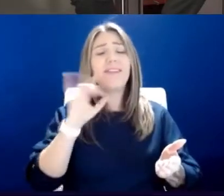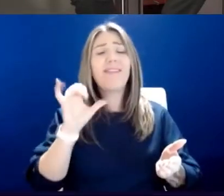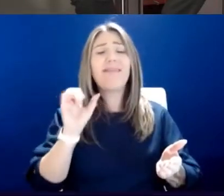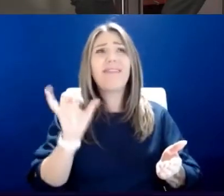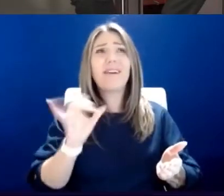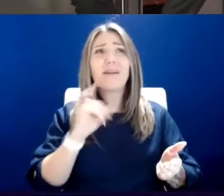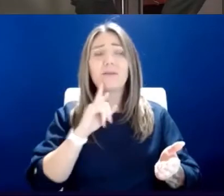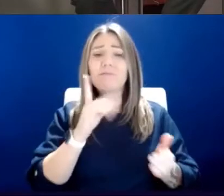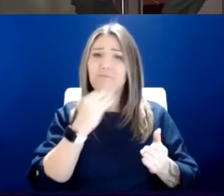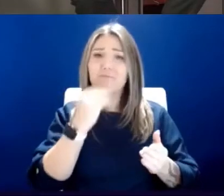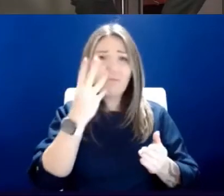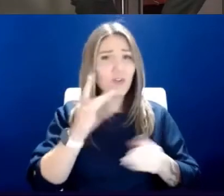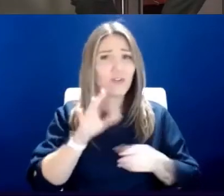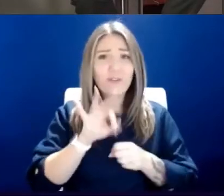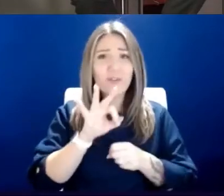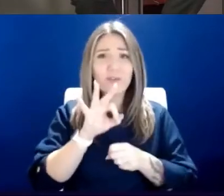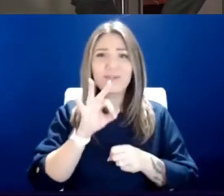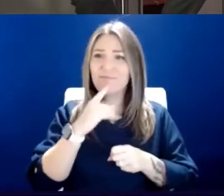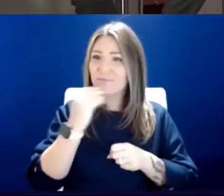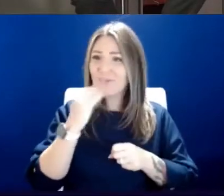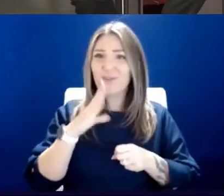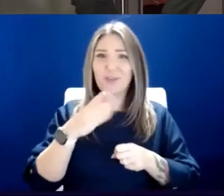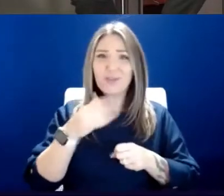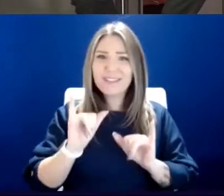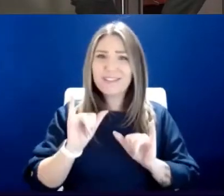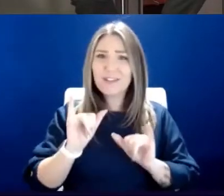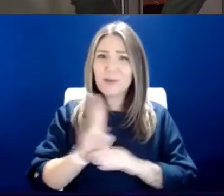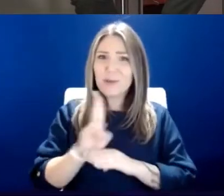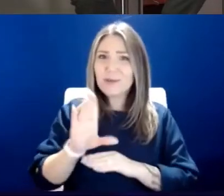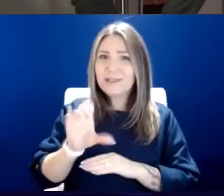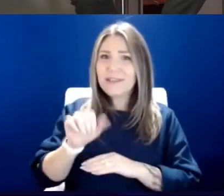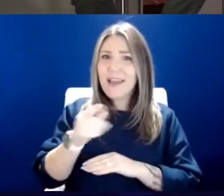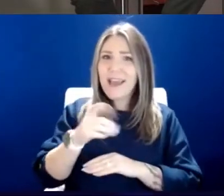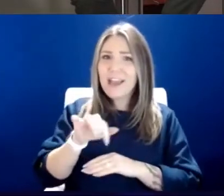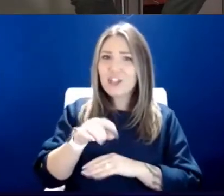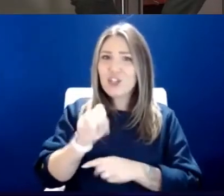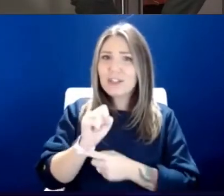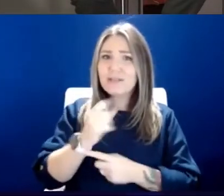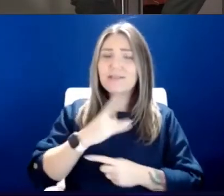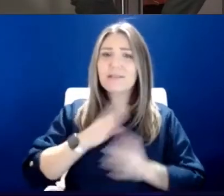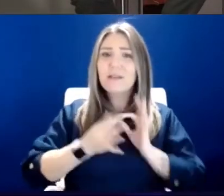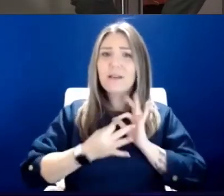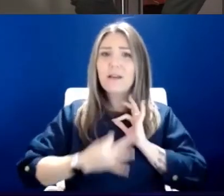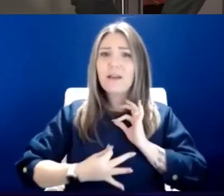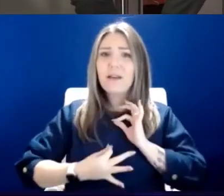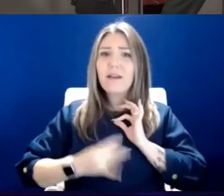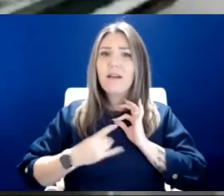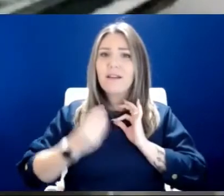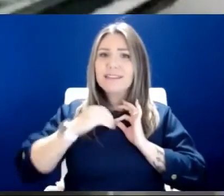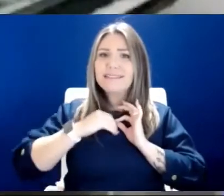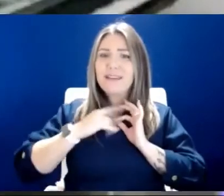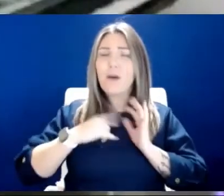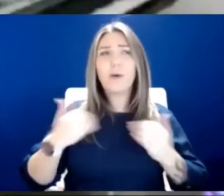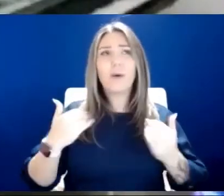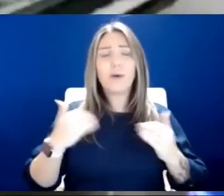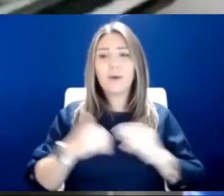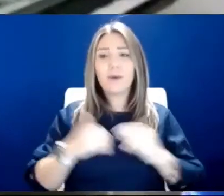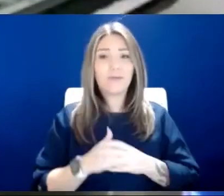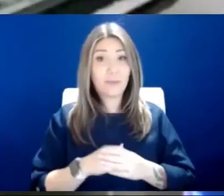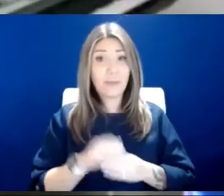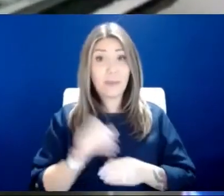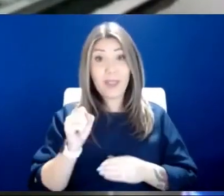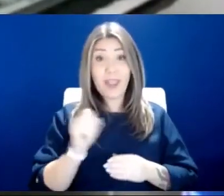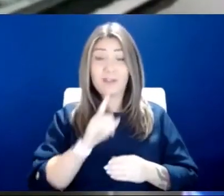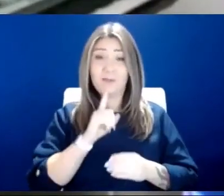that you still wear his ashes in that pendant around your neck. Yeah, it's so important